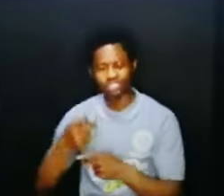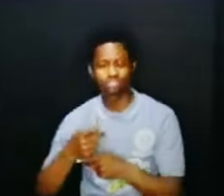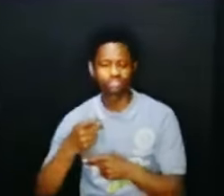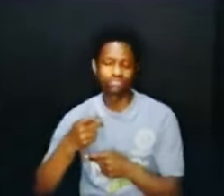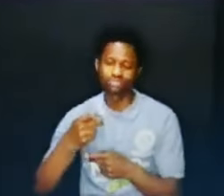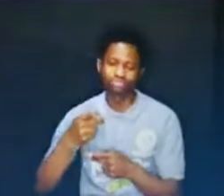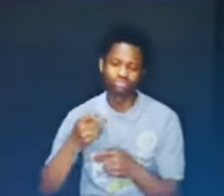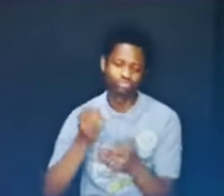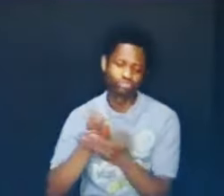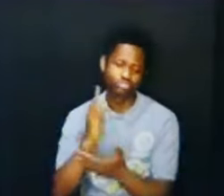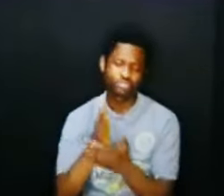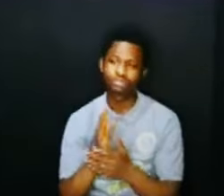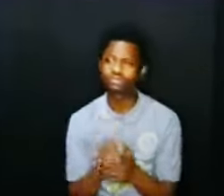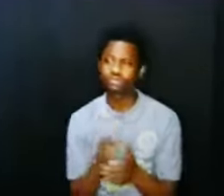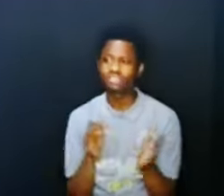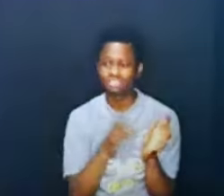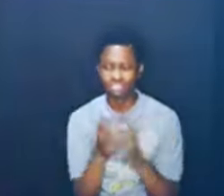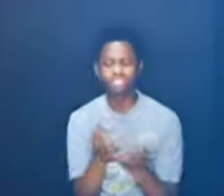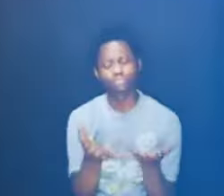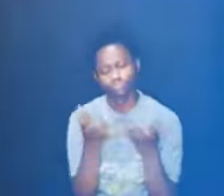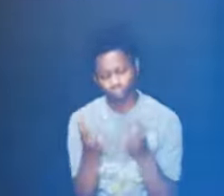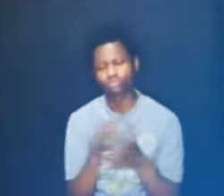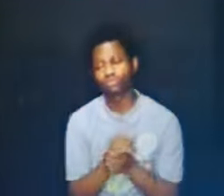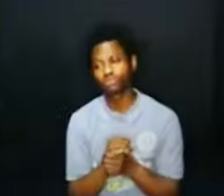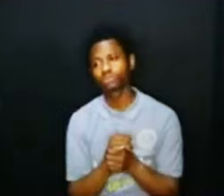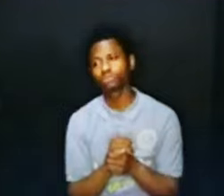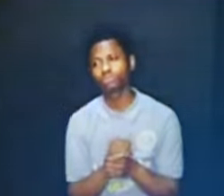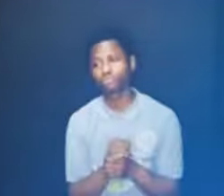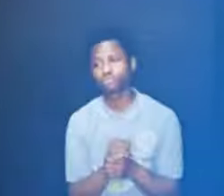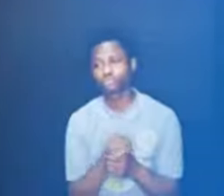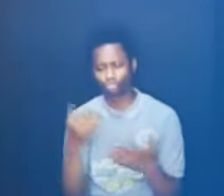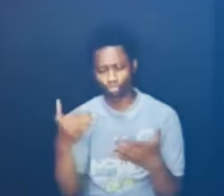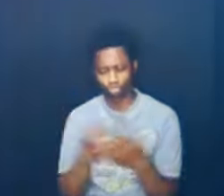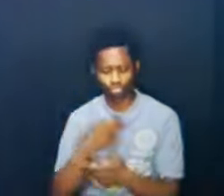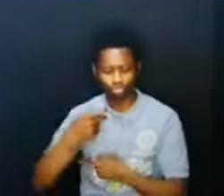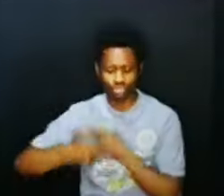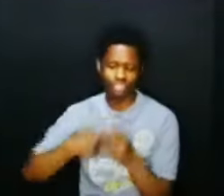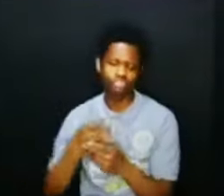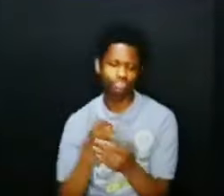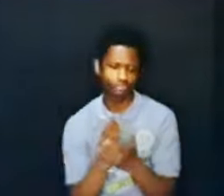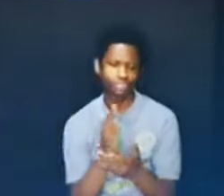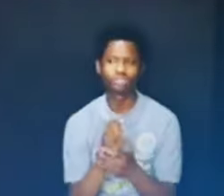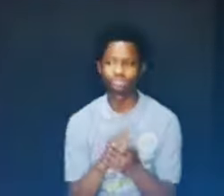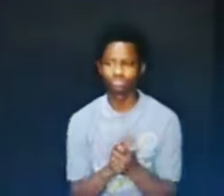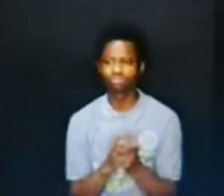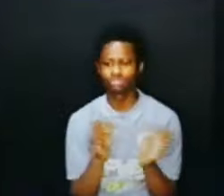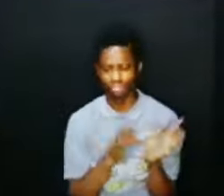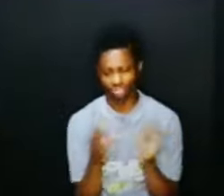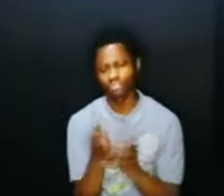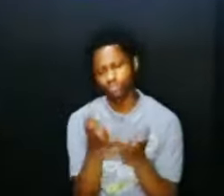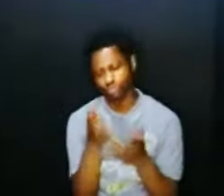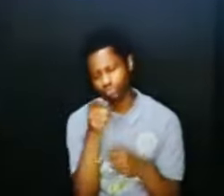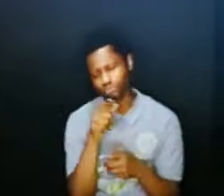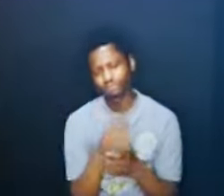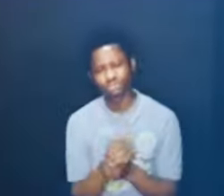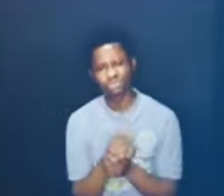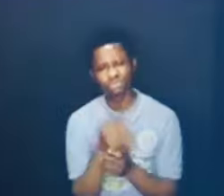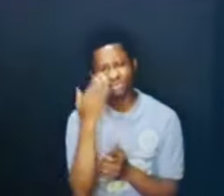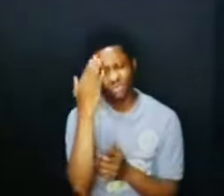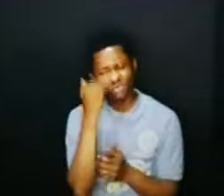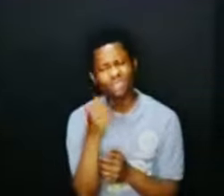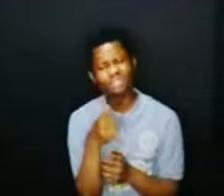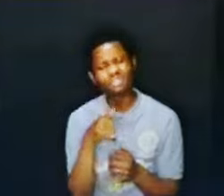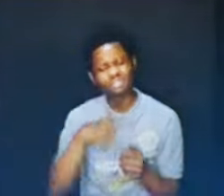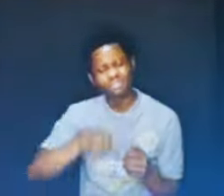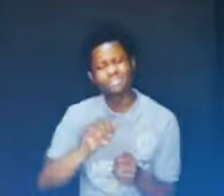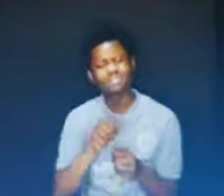righteousness. He demands of you a new kind of righteousness. Why are you still